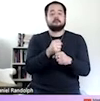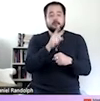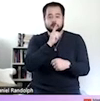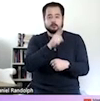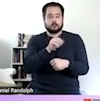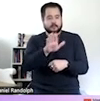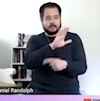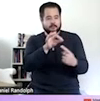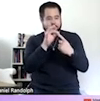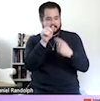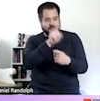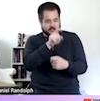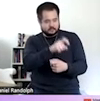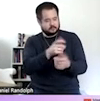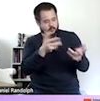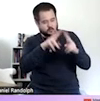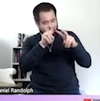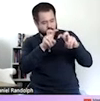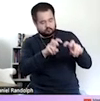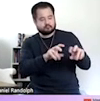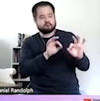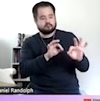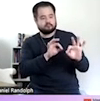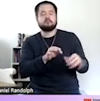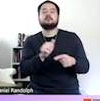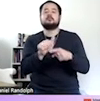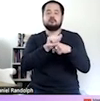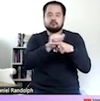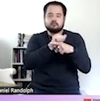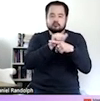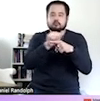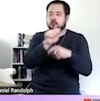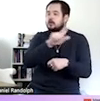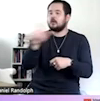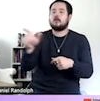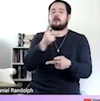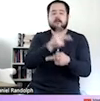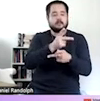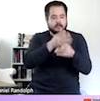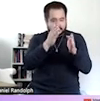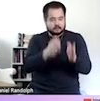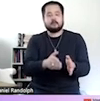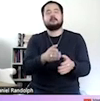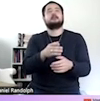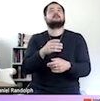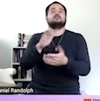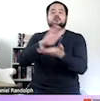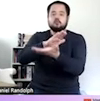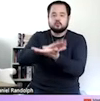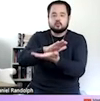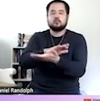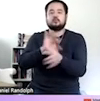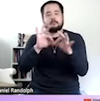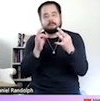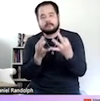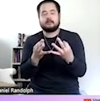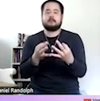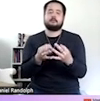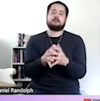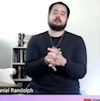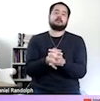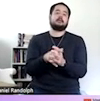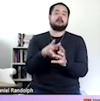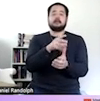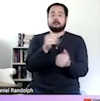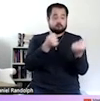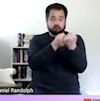that you're training all the caregivers, the school, and the community, and you're supporting families, and thinking about those supplies and the caregiver